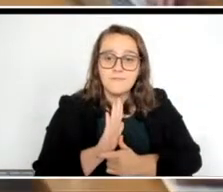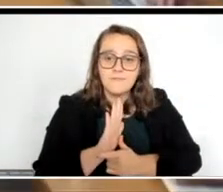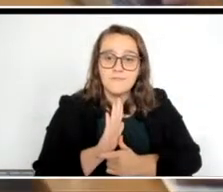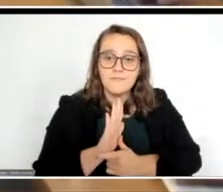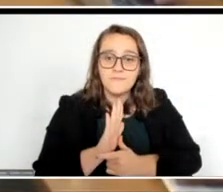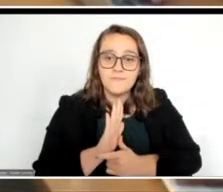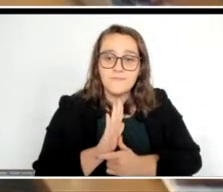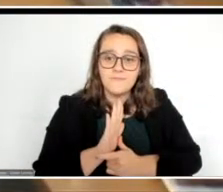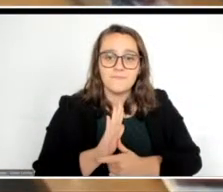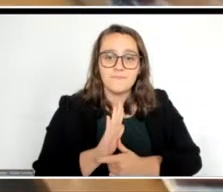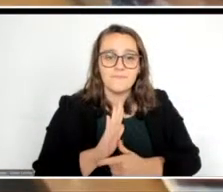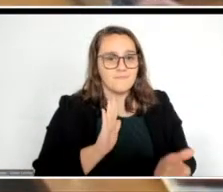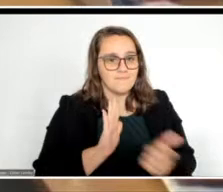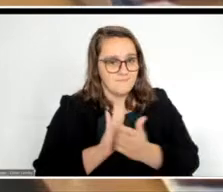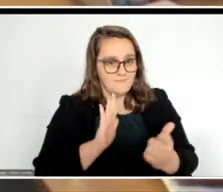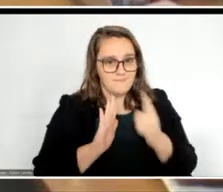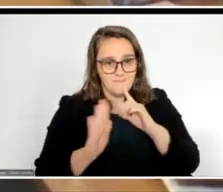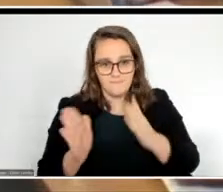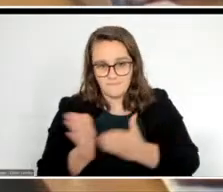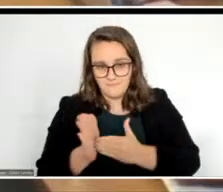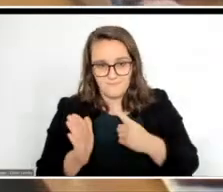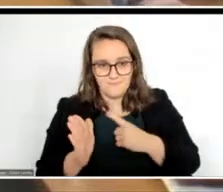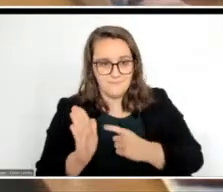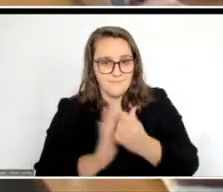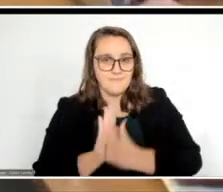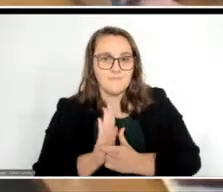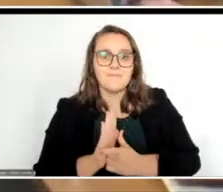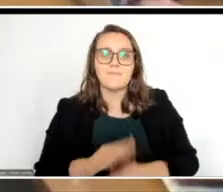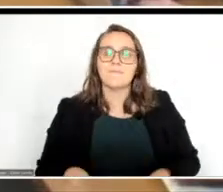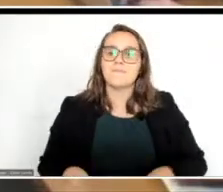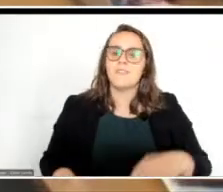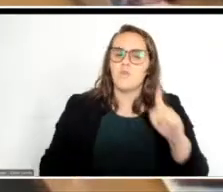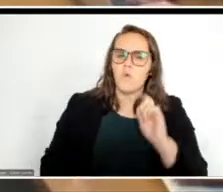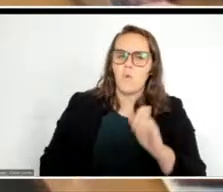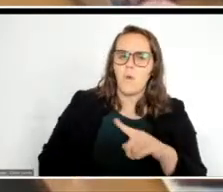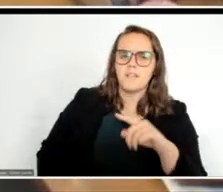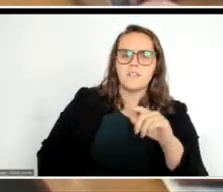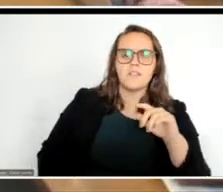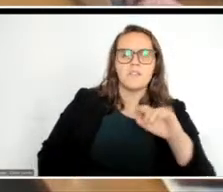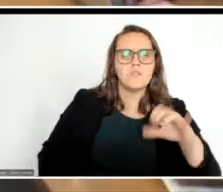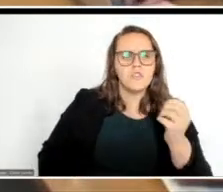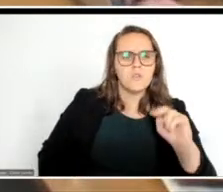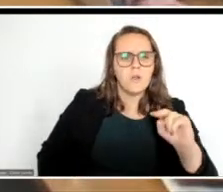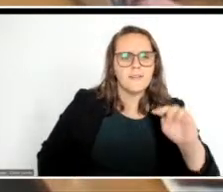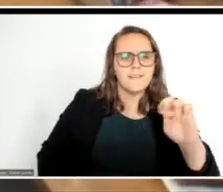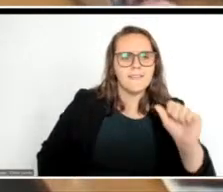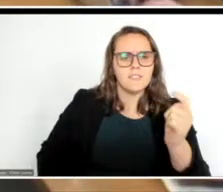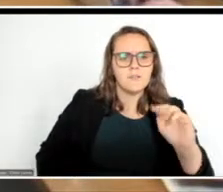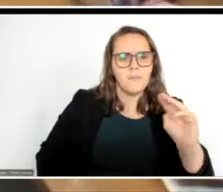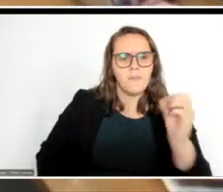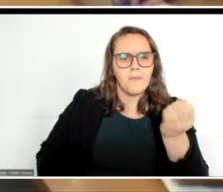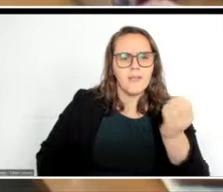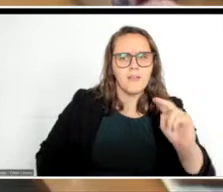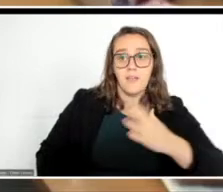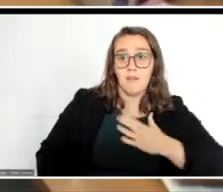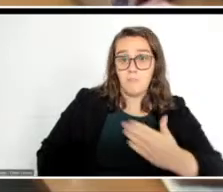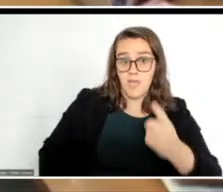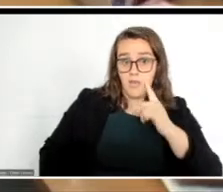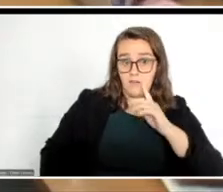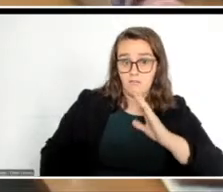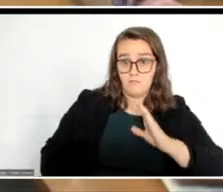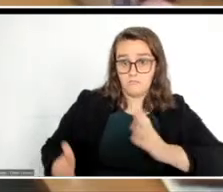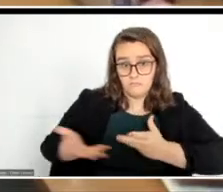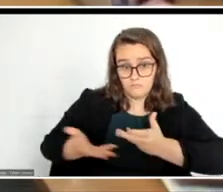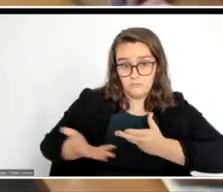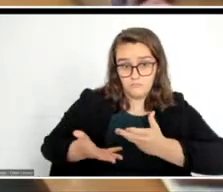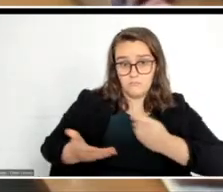Did John Eastman ever admit, or as you know, in front of the president, that his